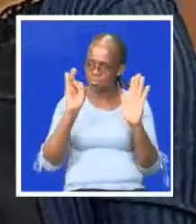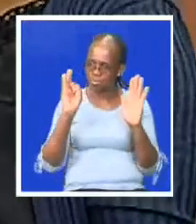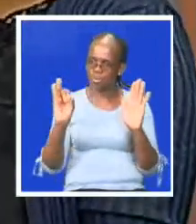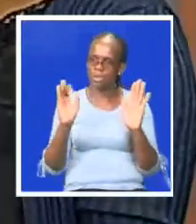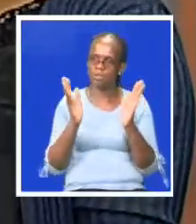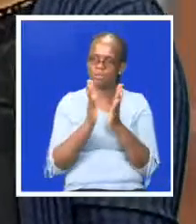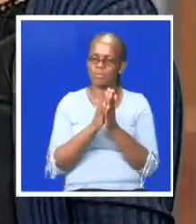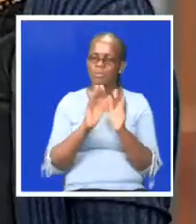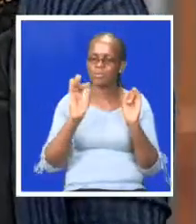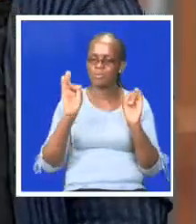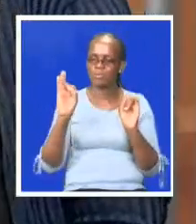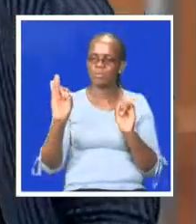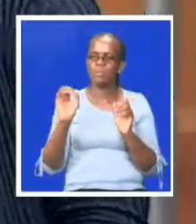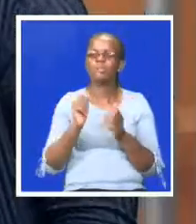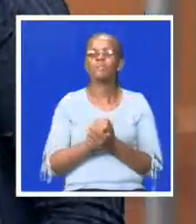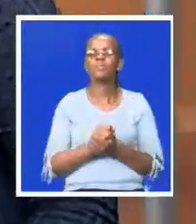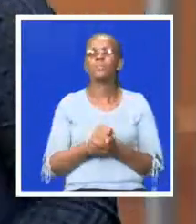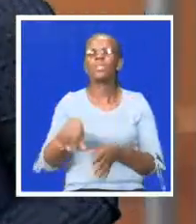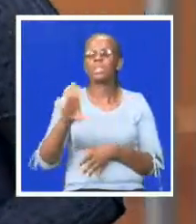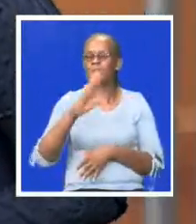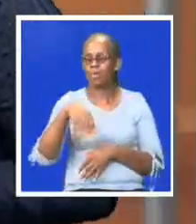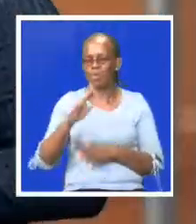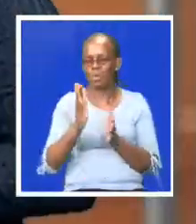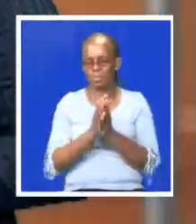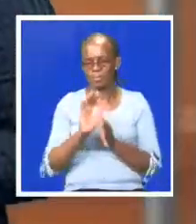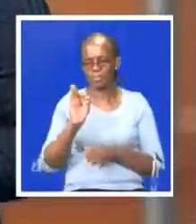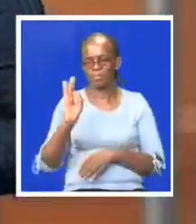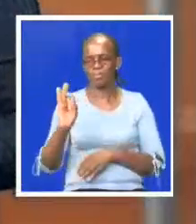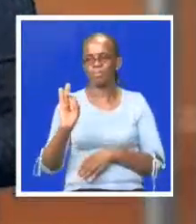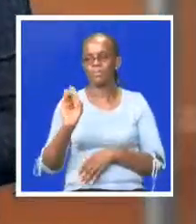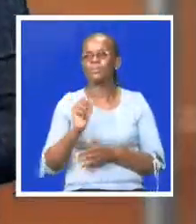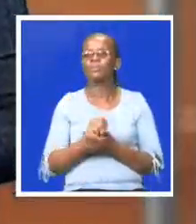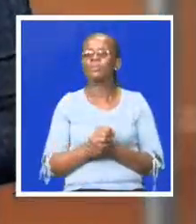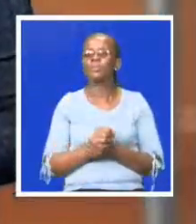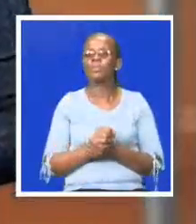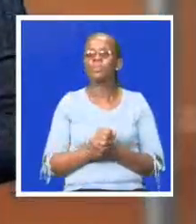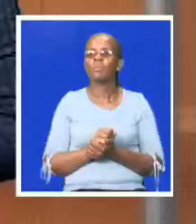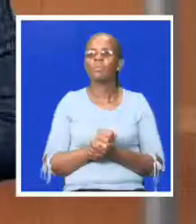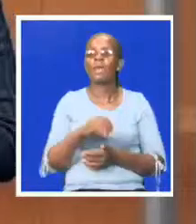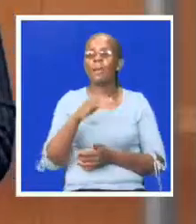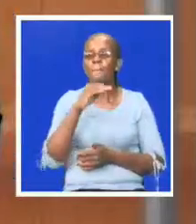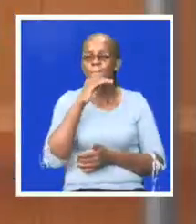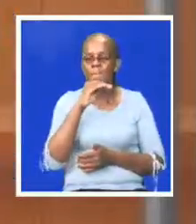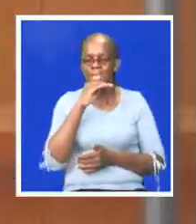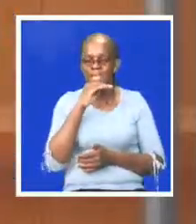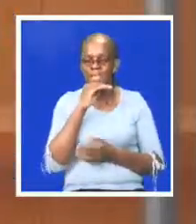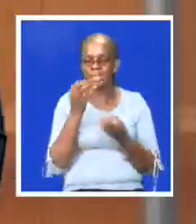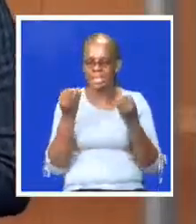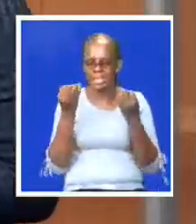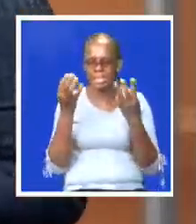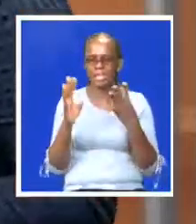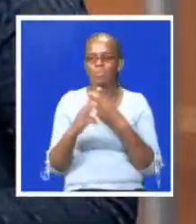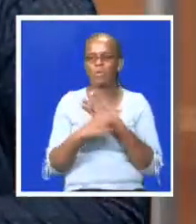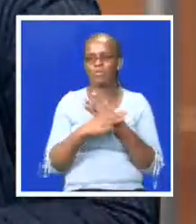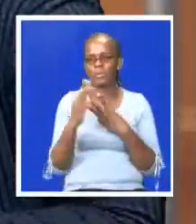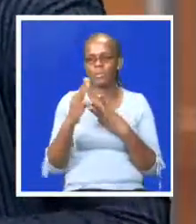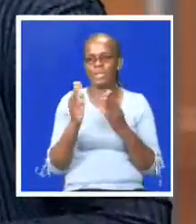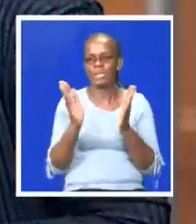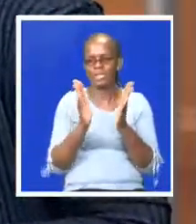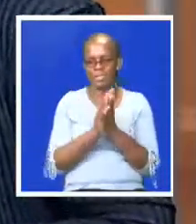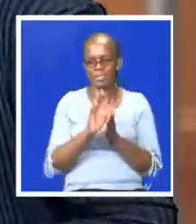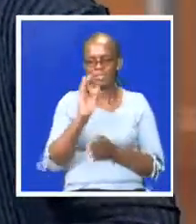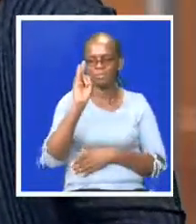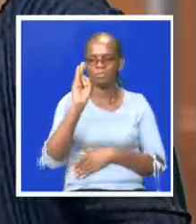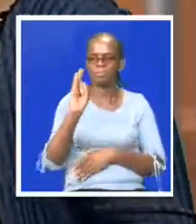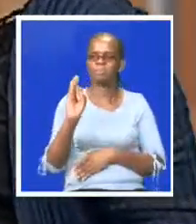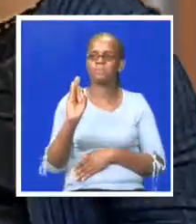are 12 eggs in this tray. So the number of the week is number 12. The